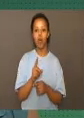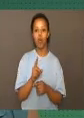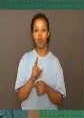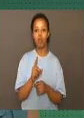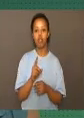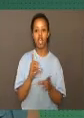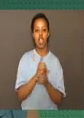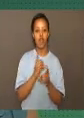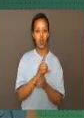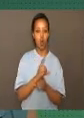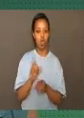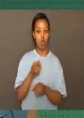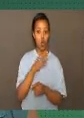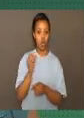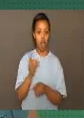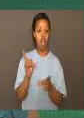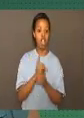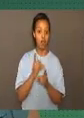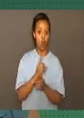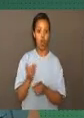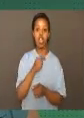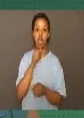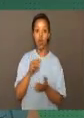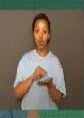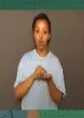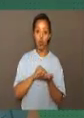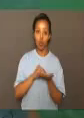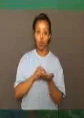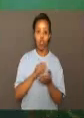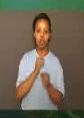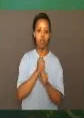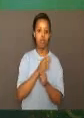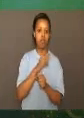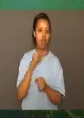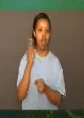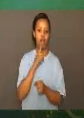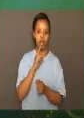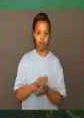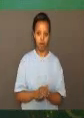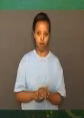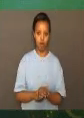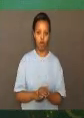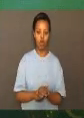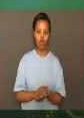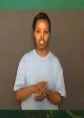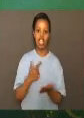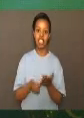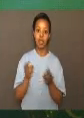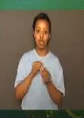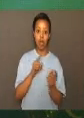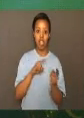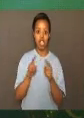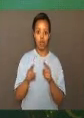organic and inorganic molecules. We will discuss the